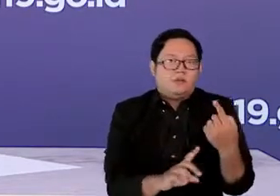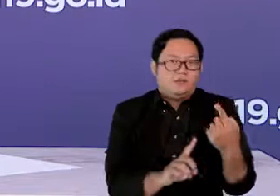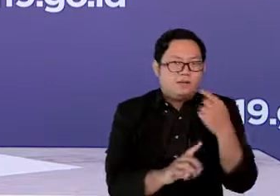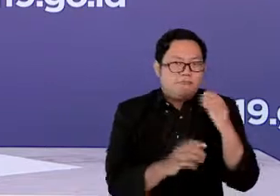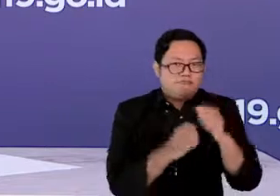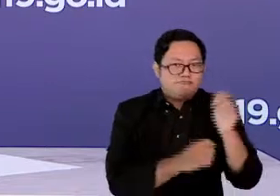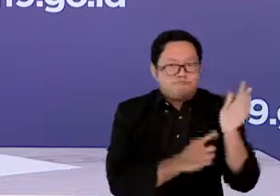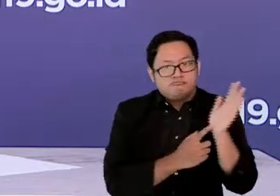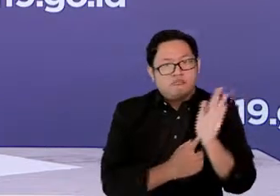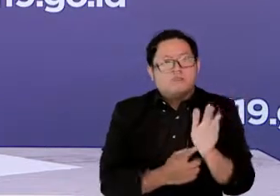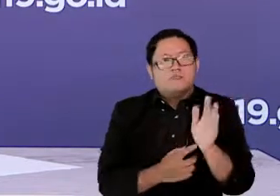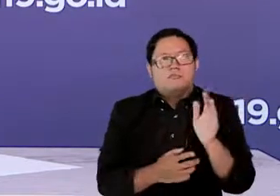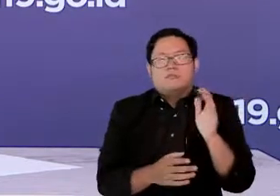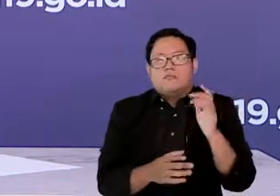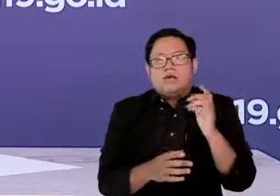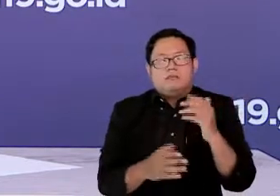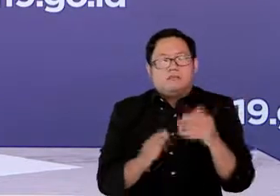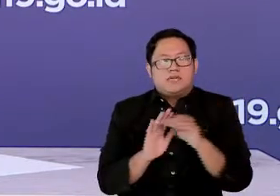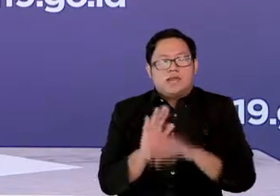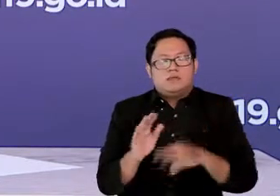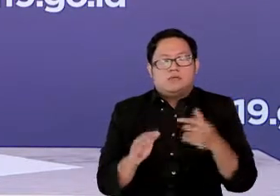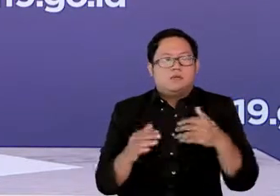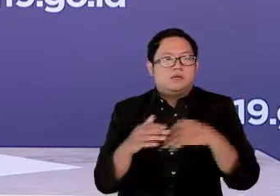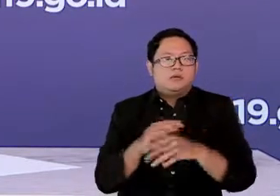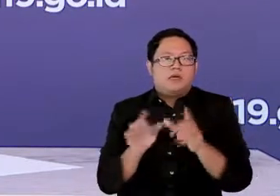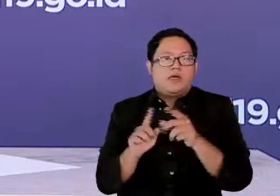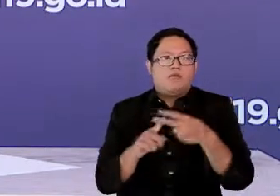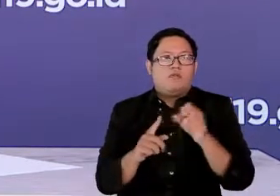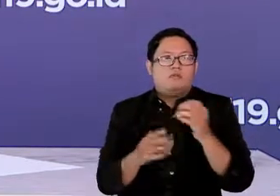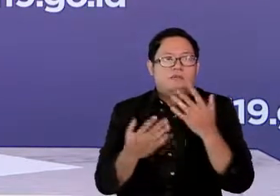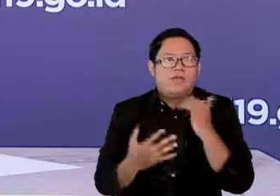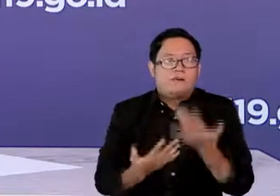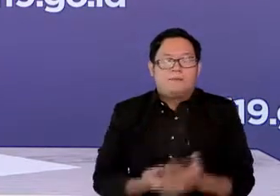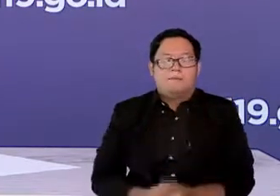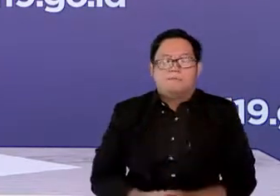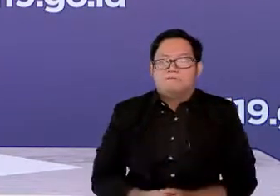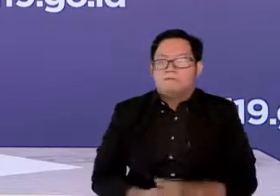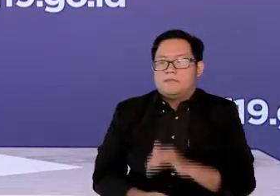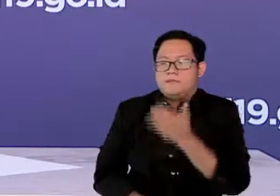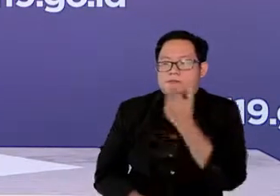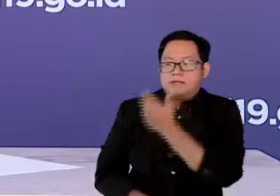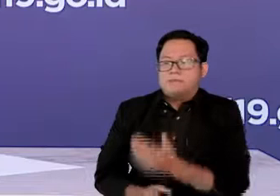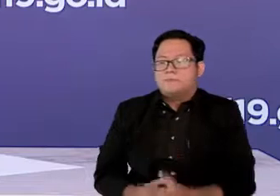etc. Thank you. Thank you. Husky Energy International Corporation.